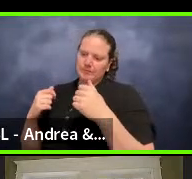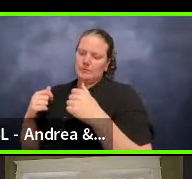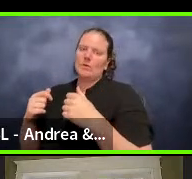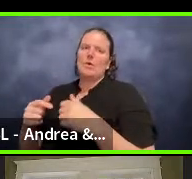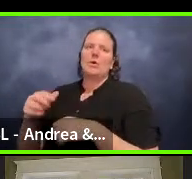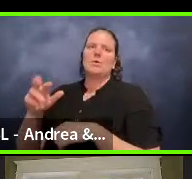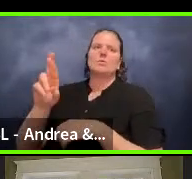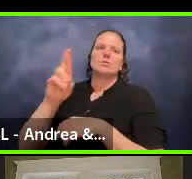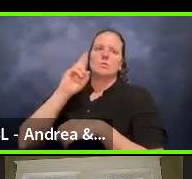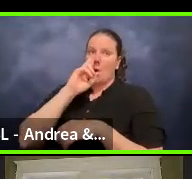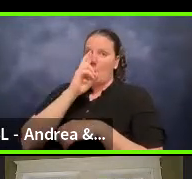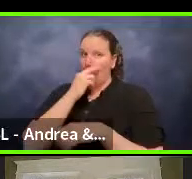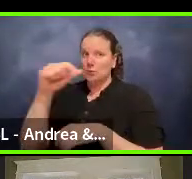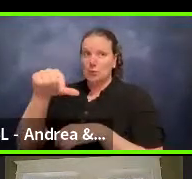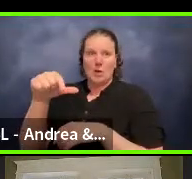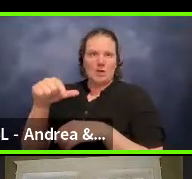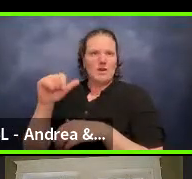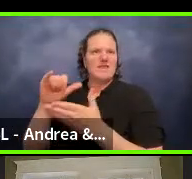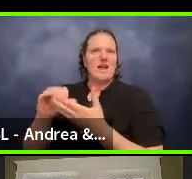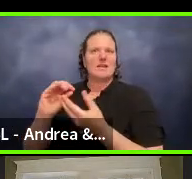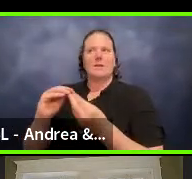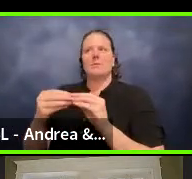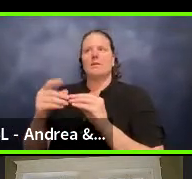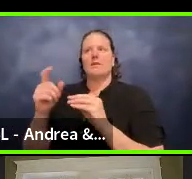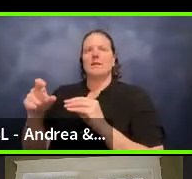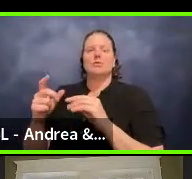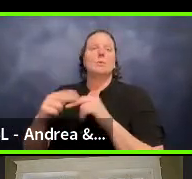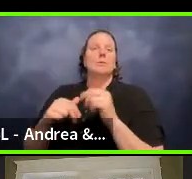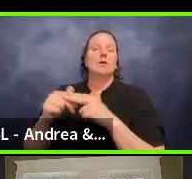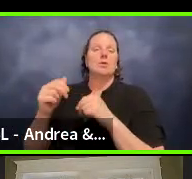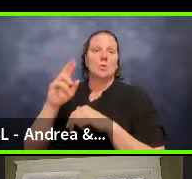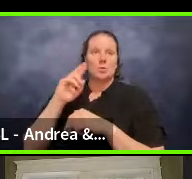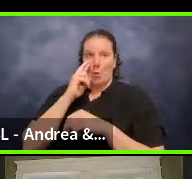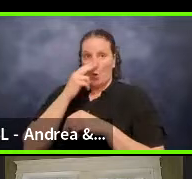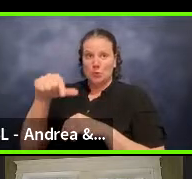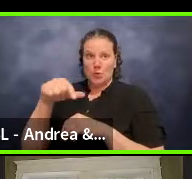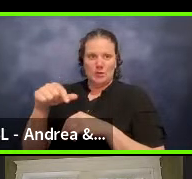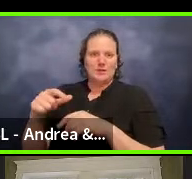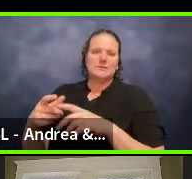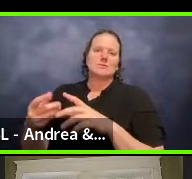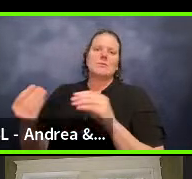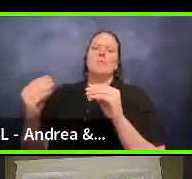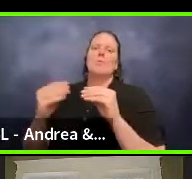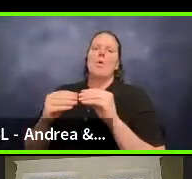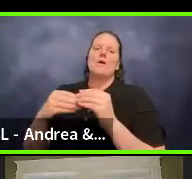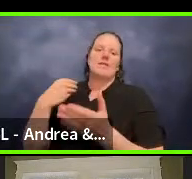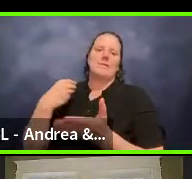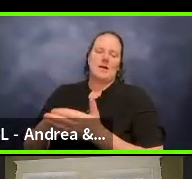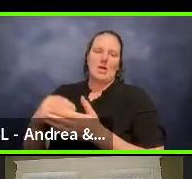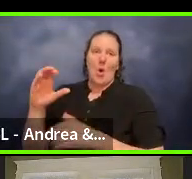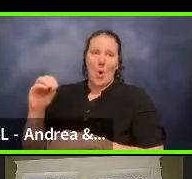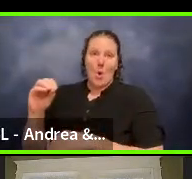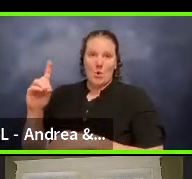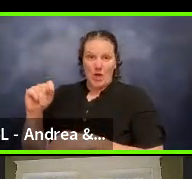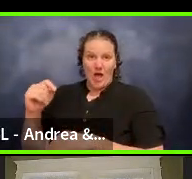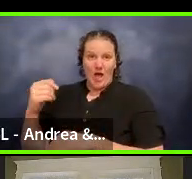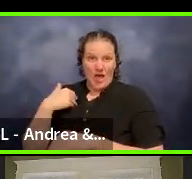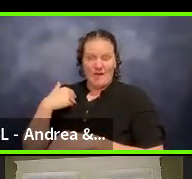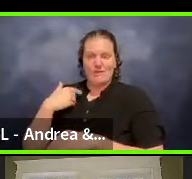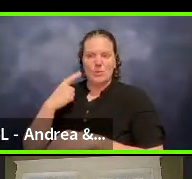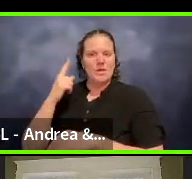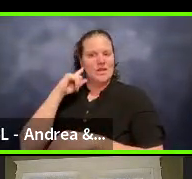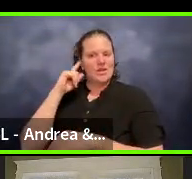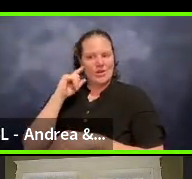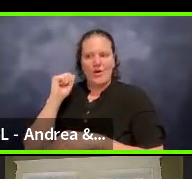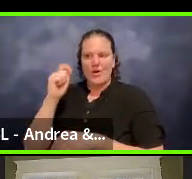their number that they need to build the Rose Quarter project is more than the money that ODOT has. And what we hear all the time